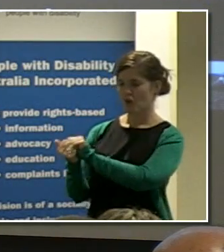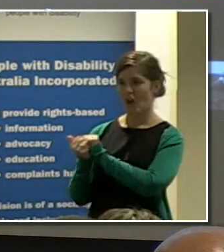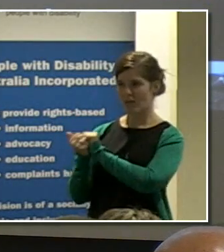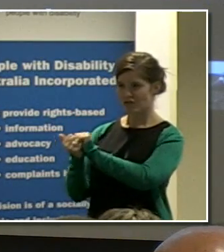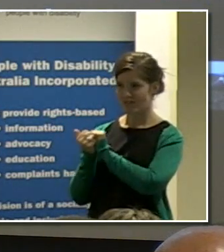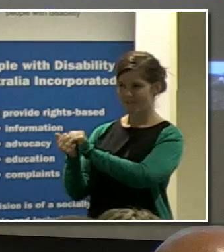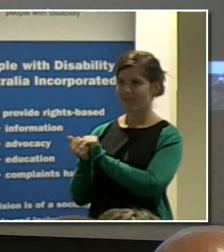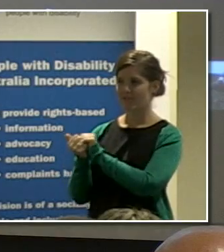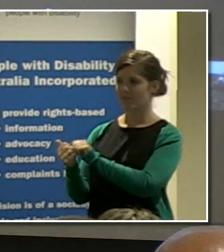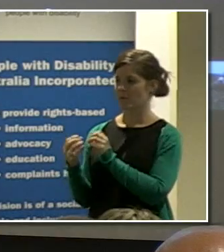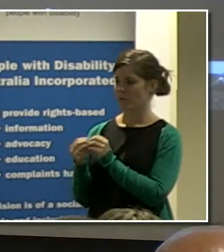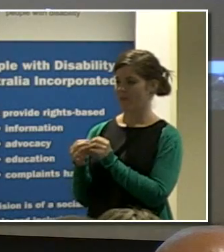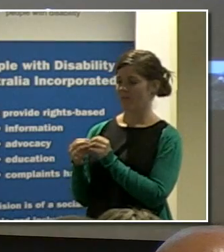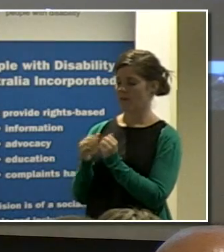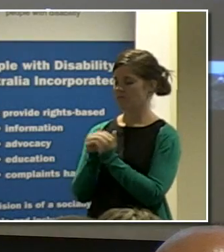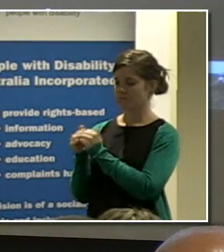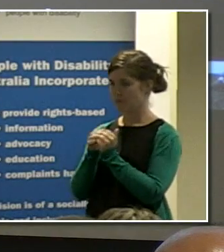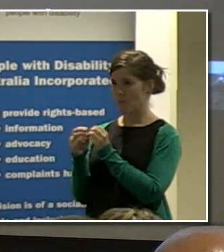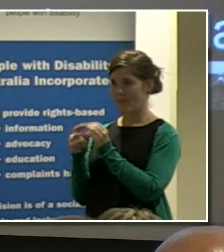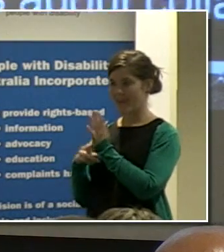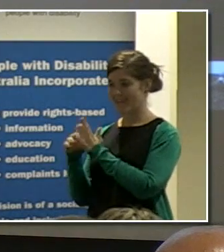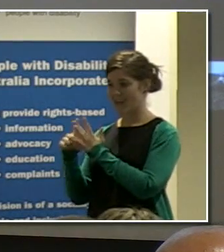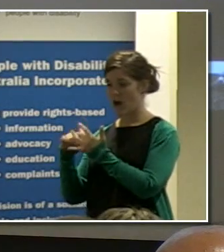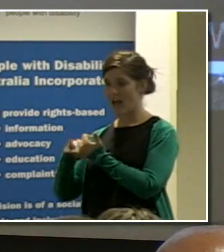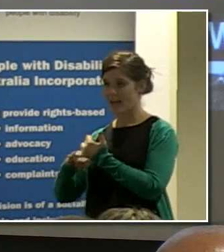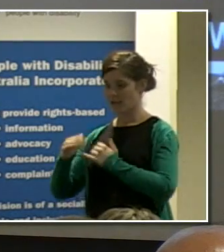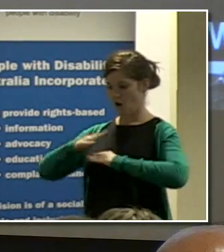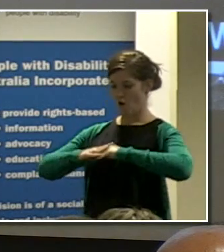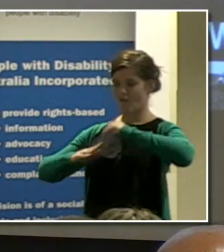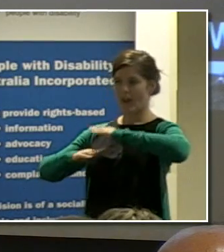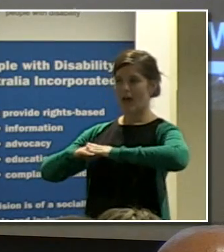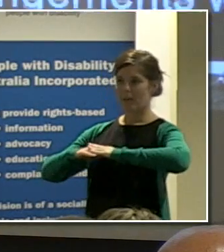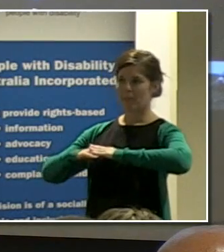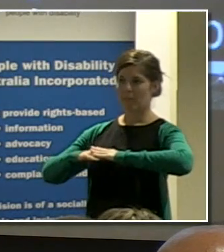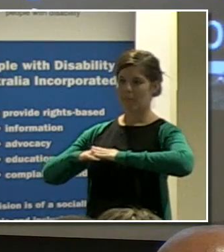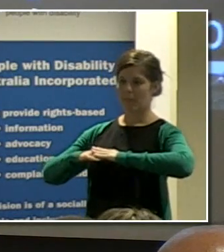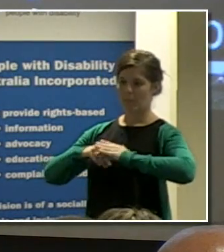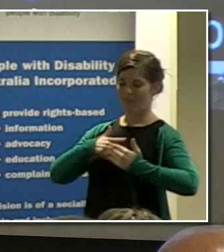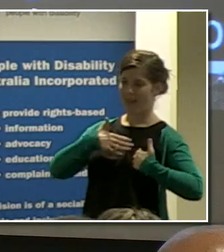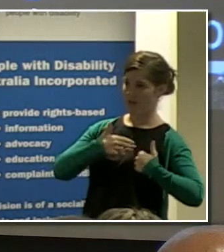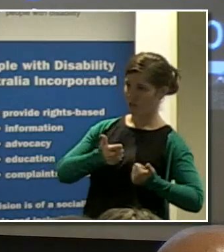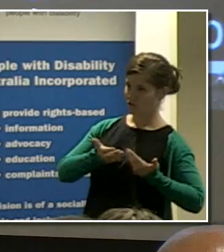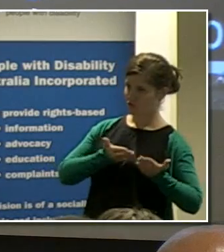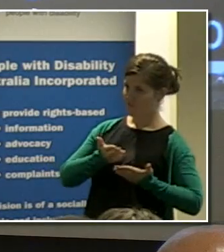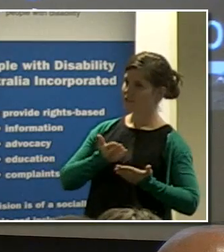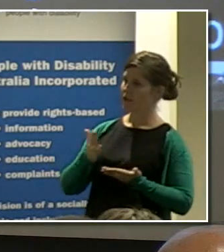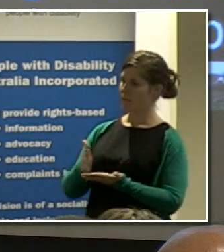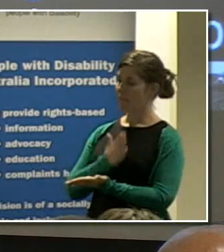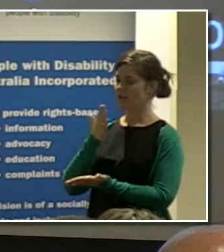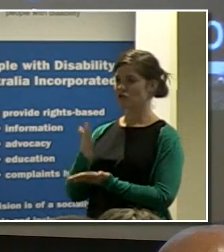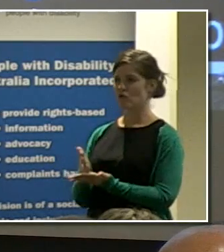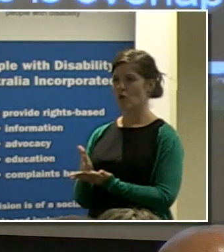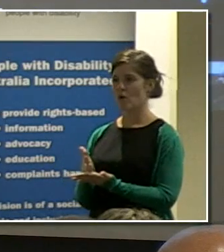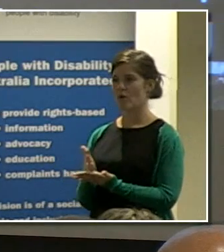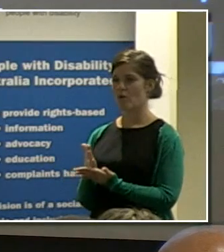collaborative arrangements with the NDIS where there is overlap, to work very hard at making sure that